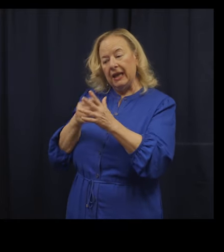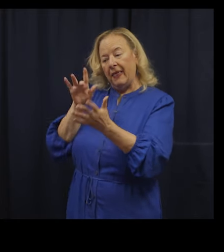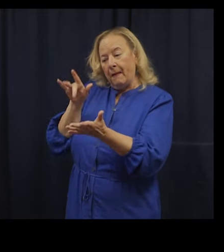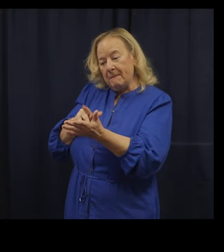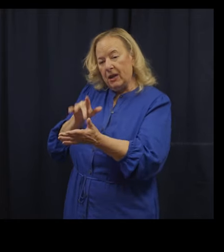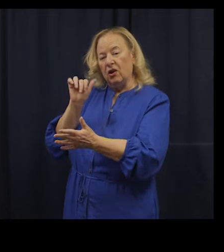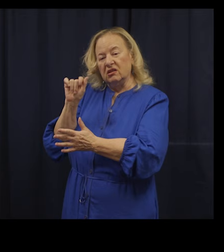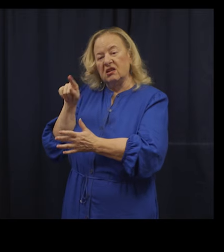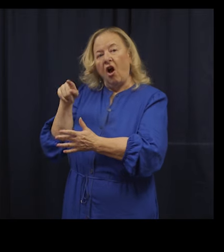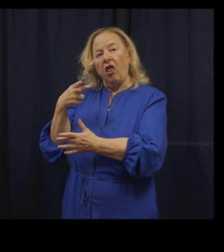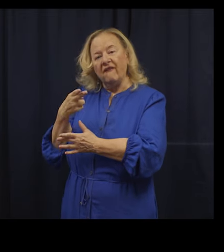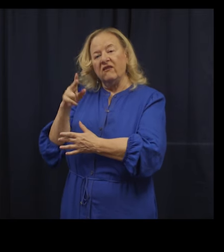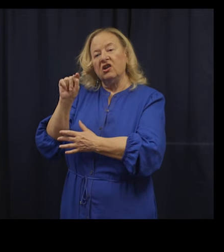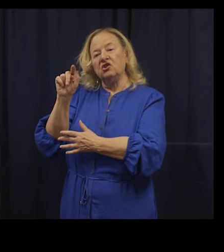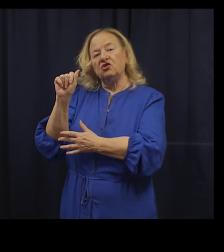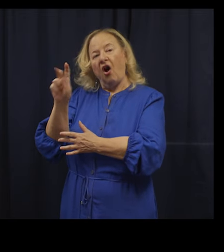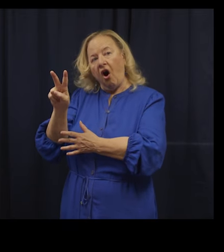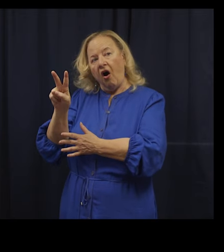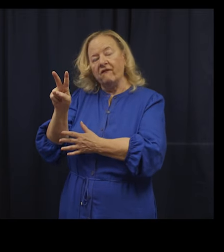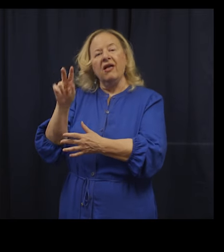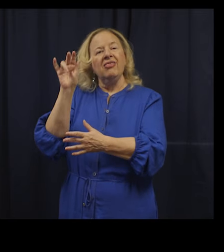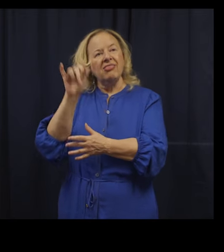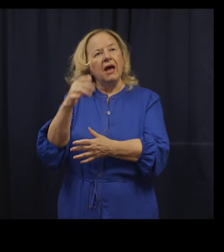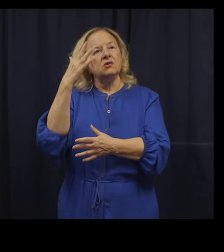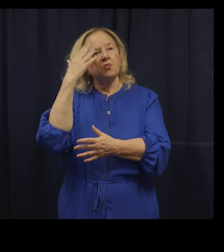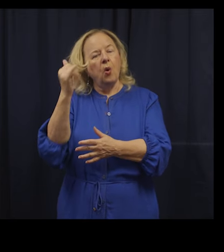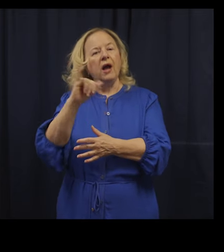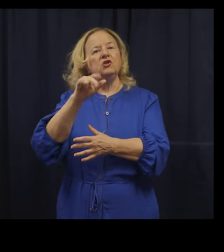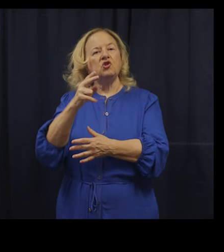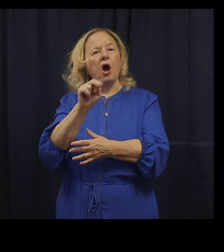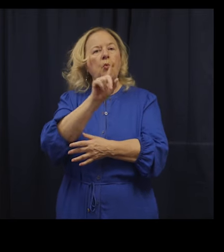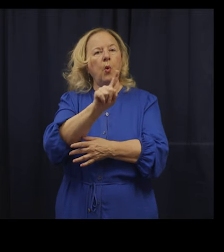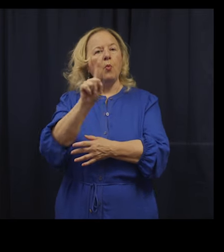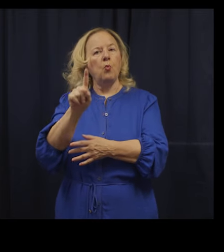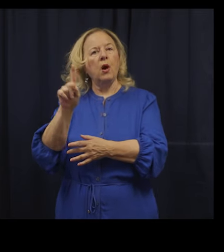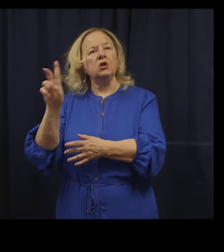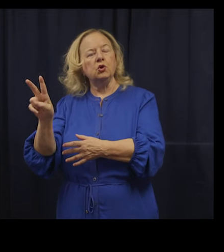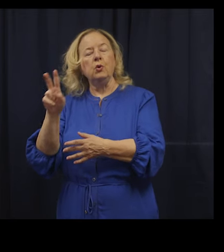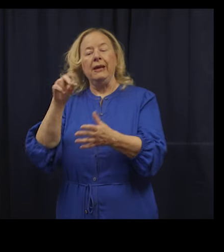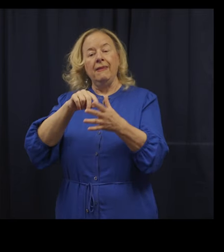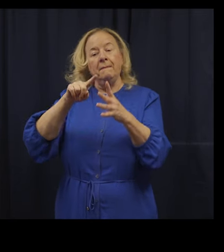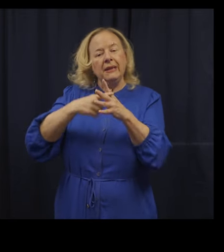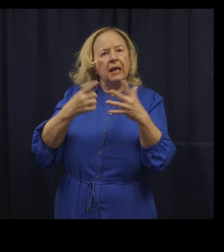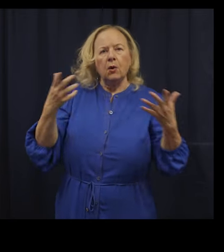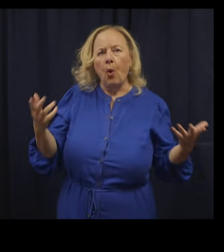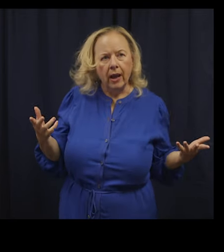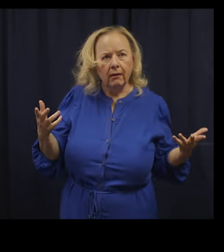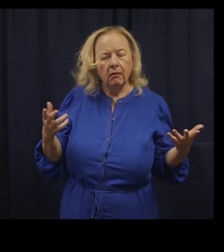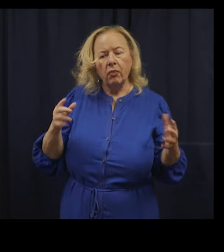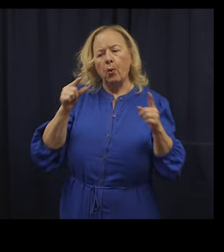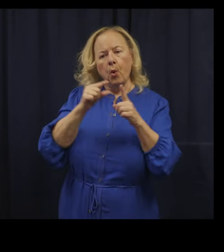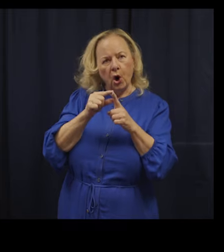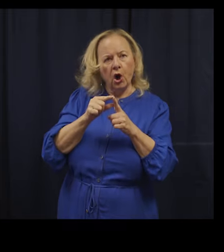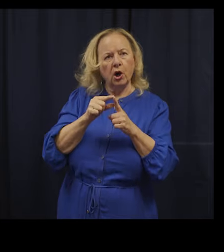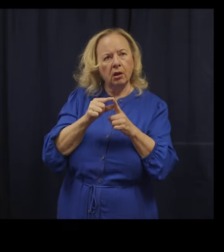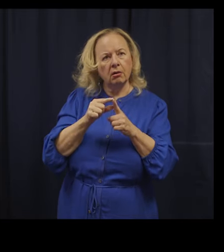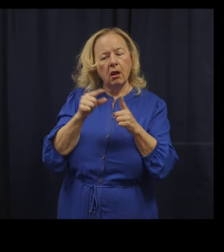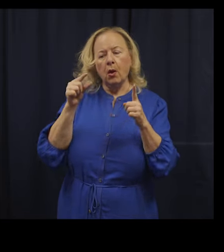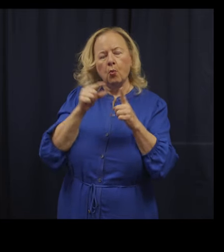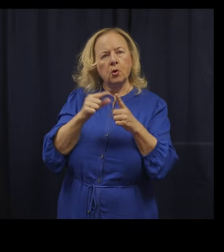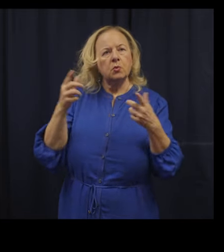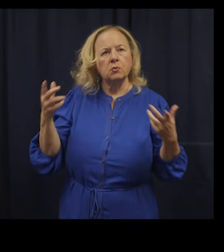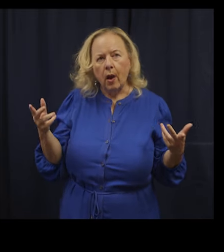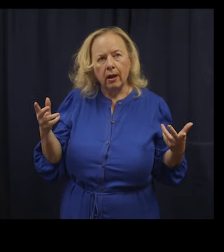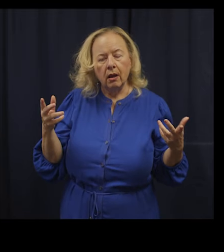the Aleph Tav, which is why, look at John 1, 1 and 2. In the beginning was what? The Word. The Word